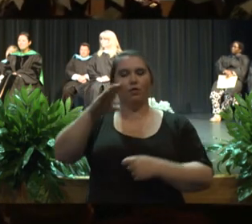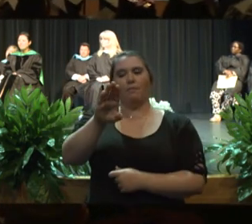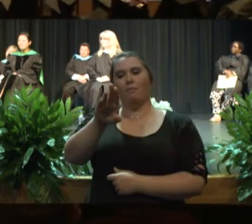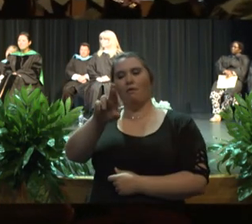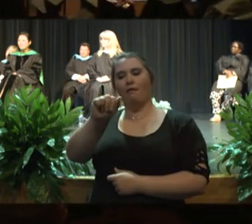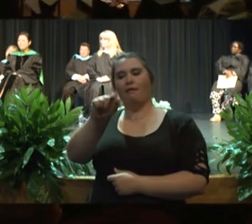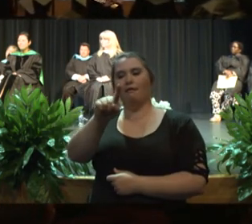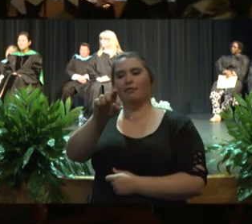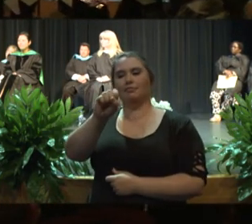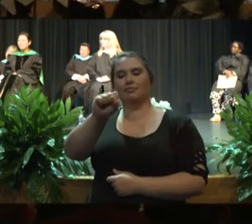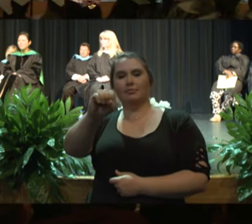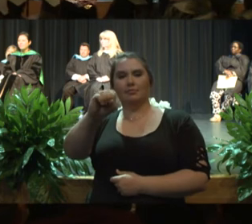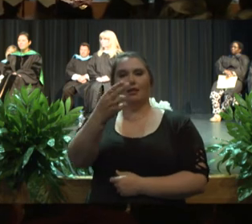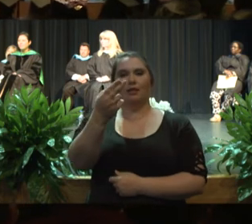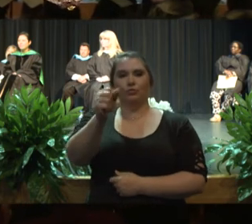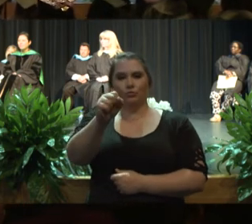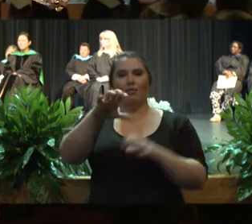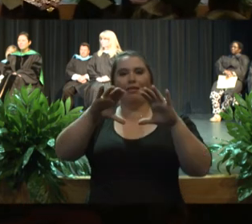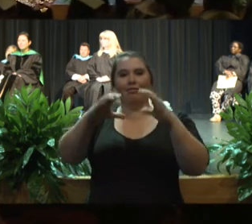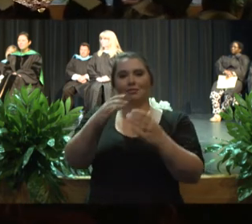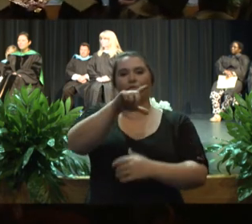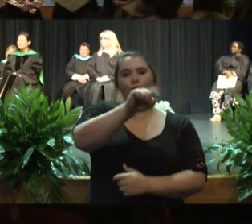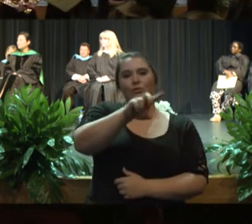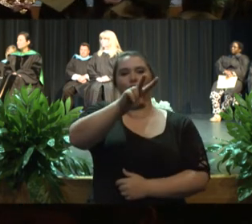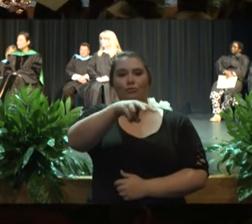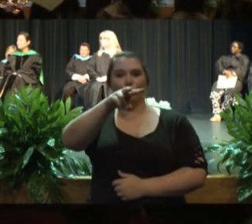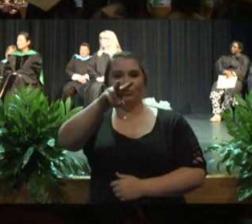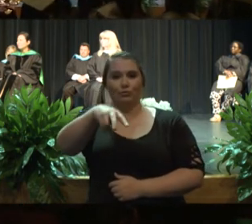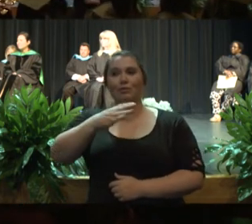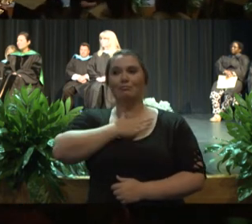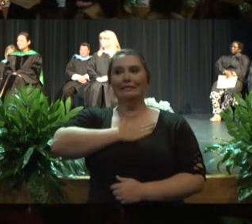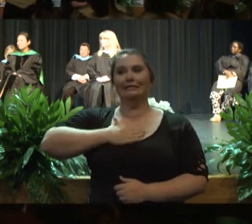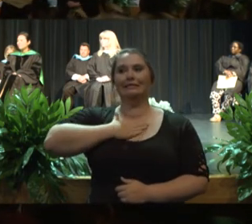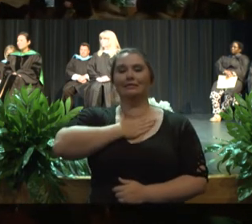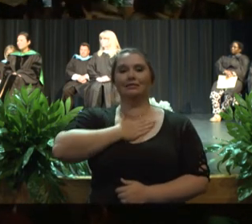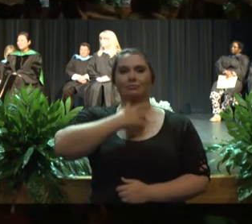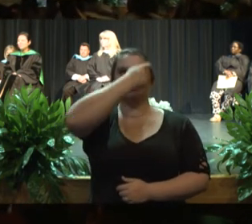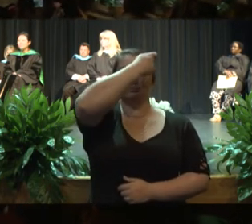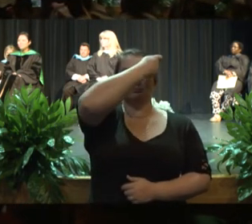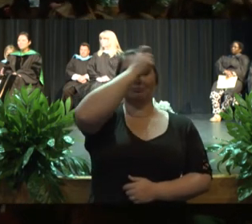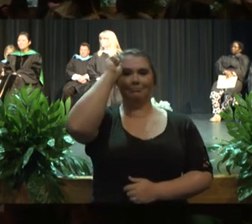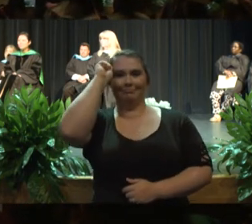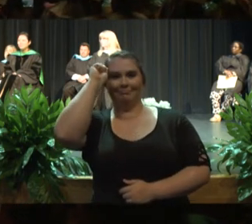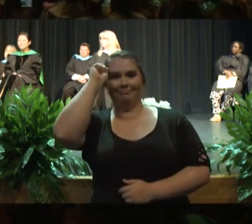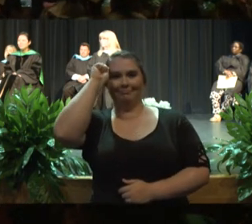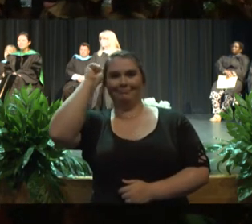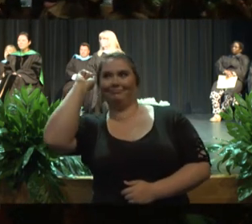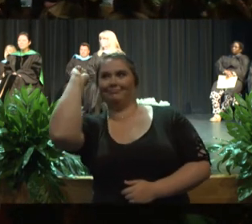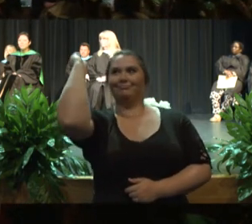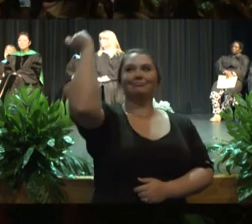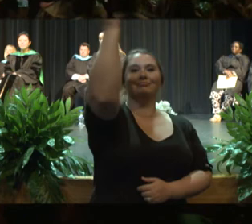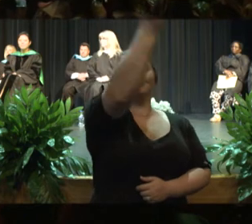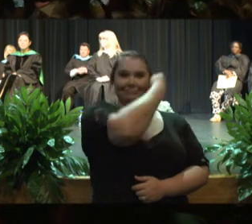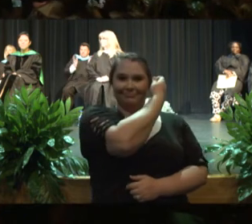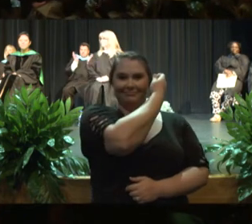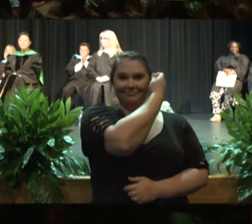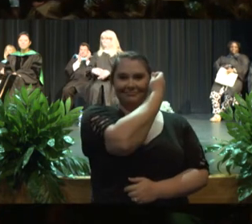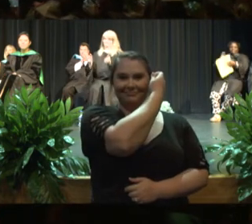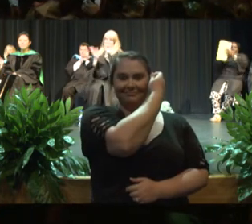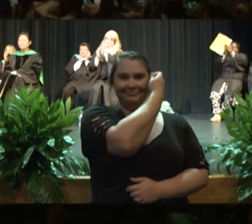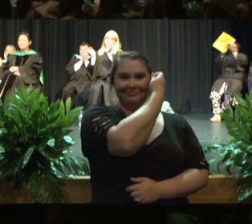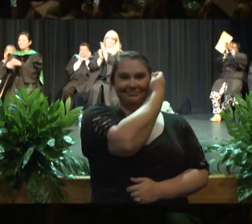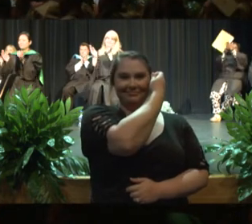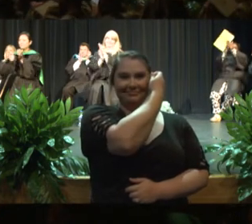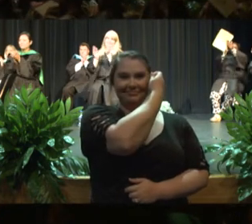School's 2022 graduating class, please move your tassel from the right to